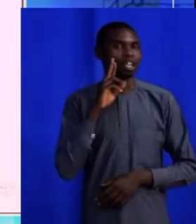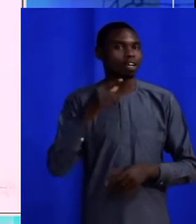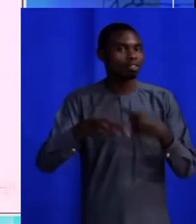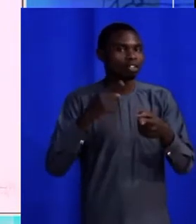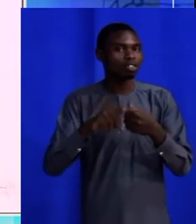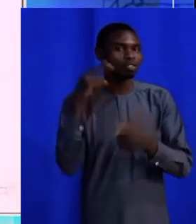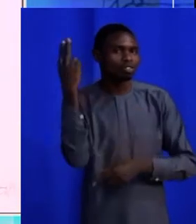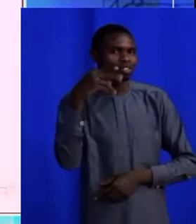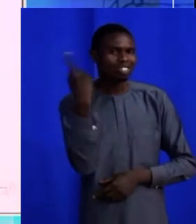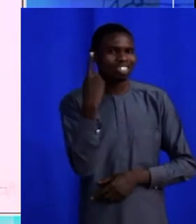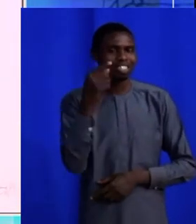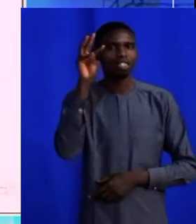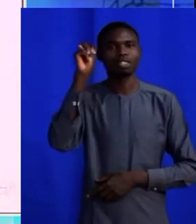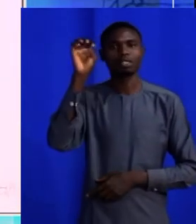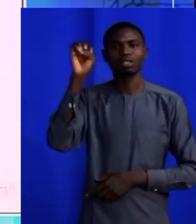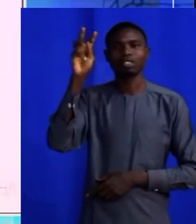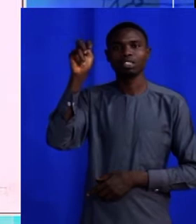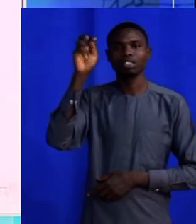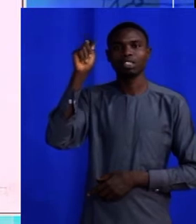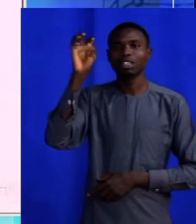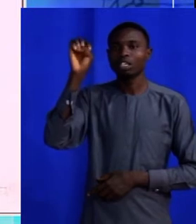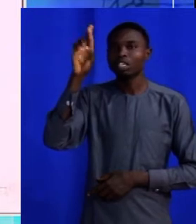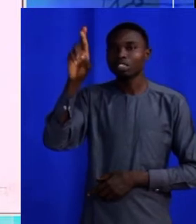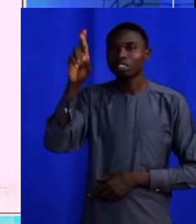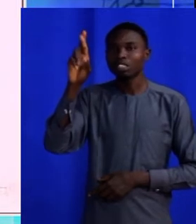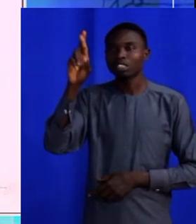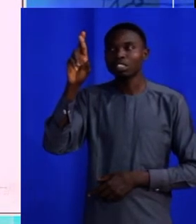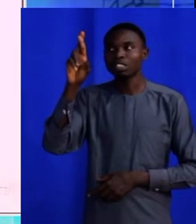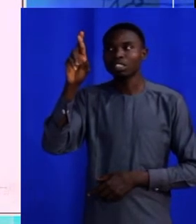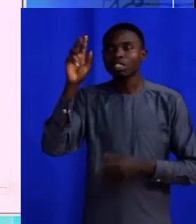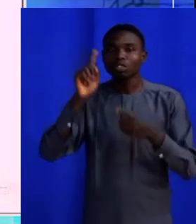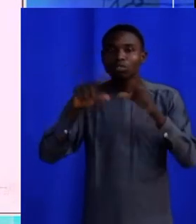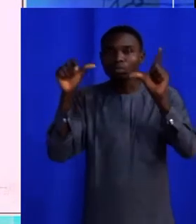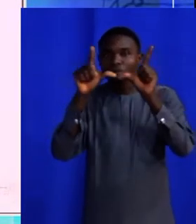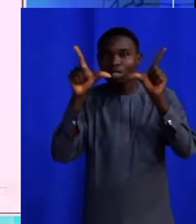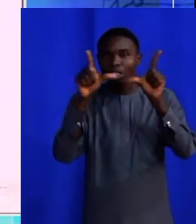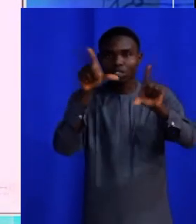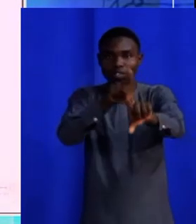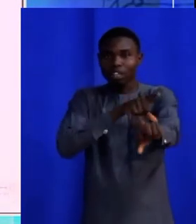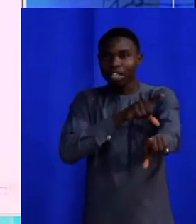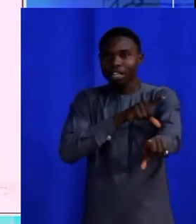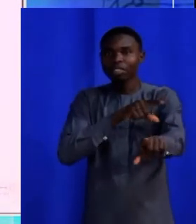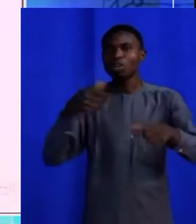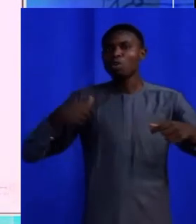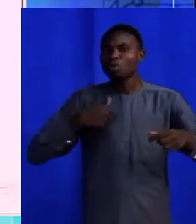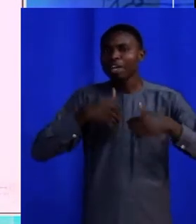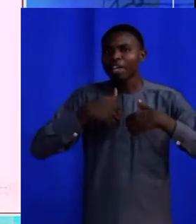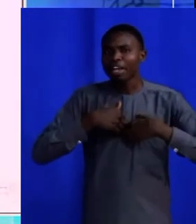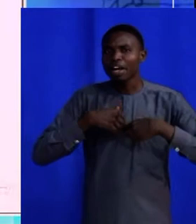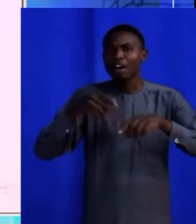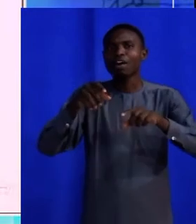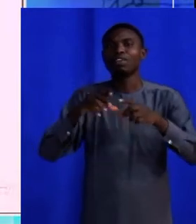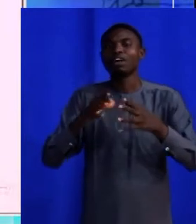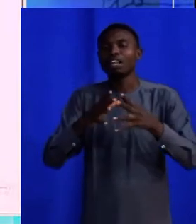herbivorous animals, carnivorous animals, and omnivorous